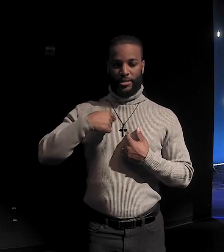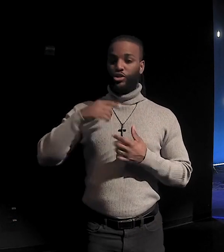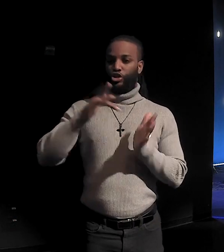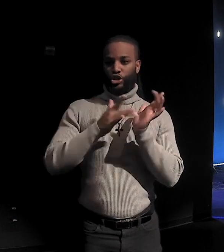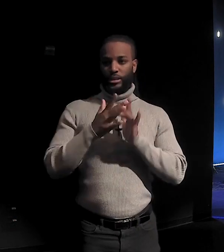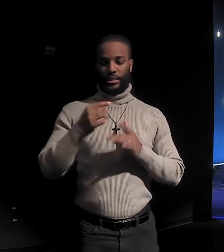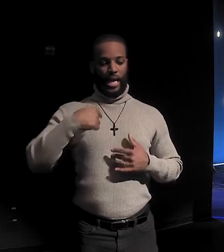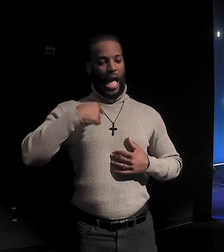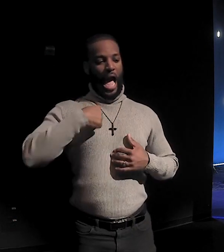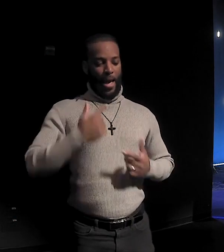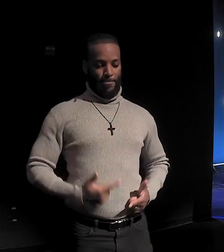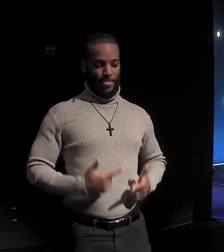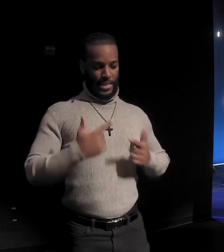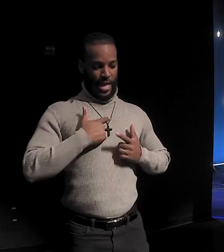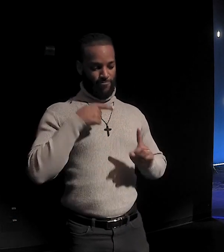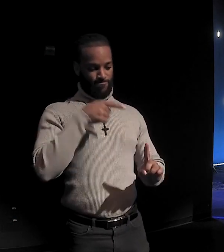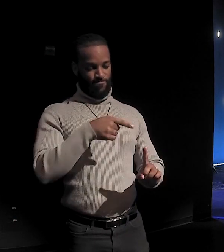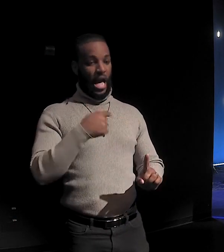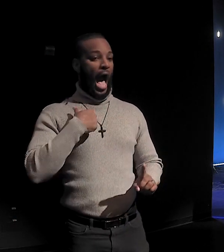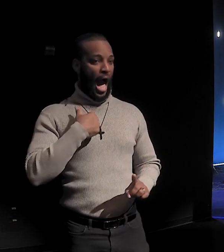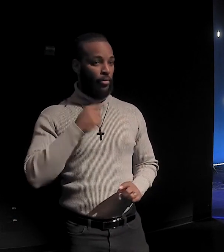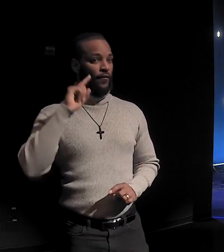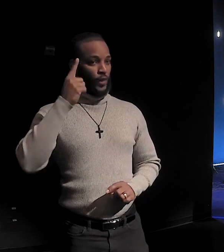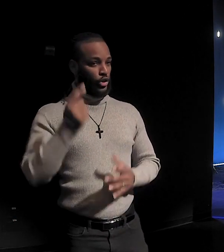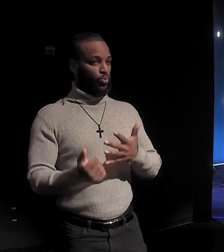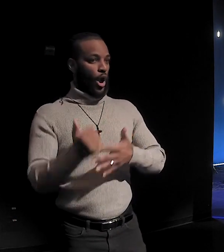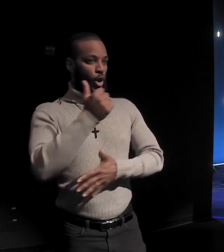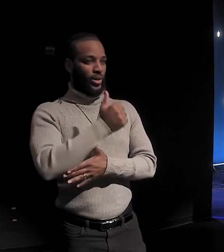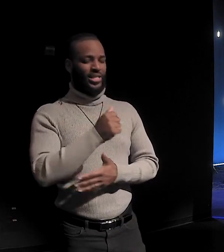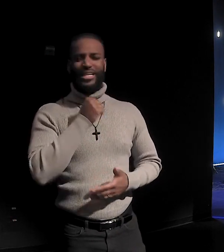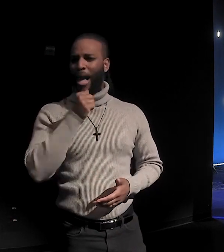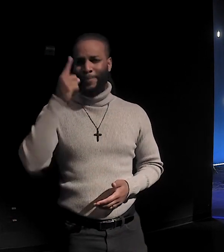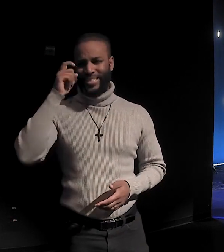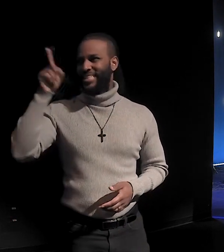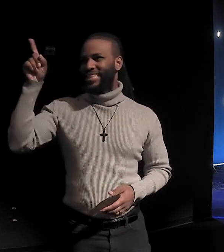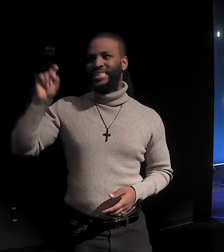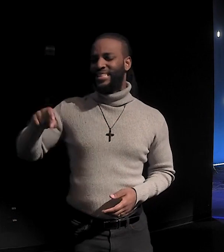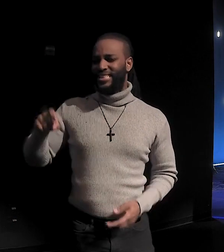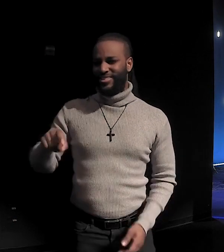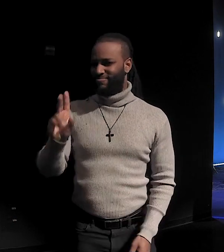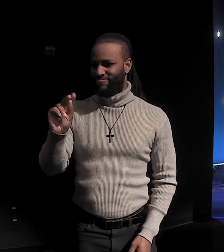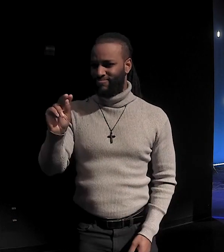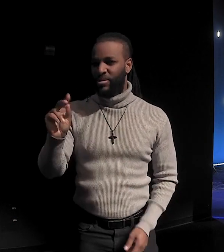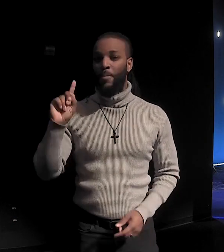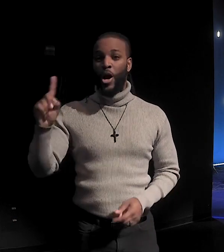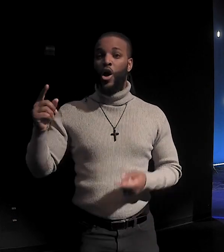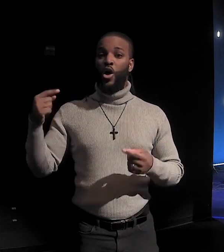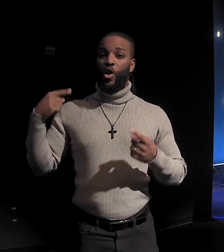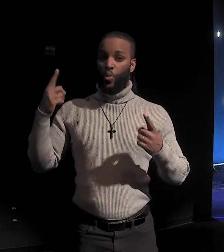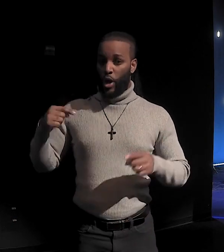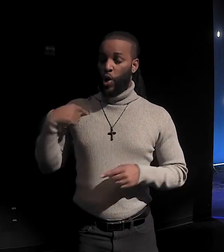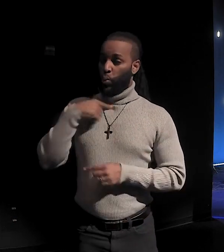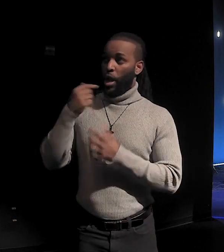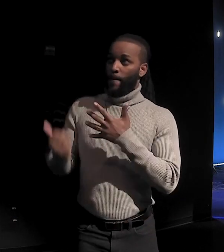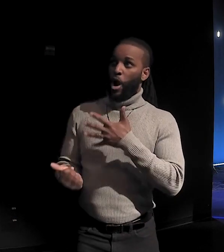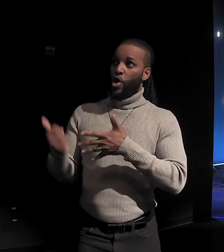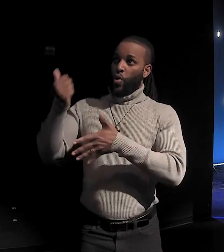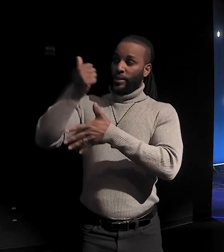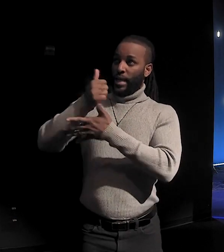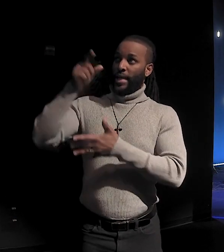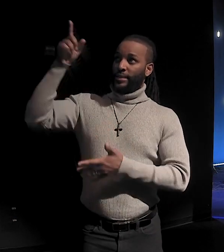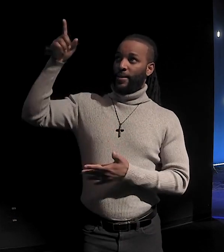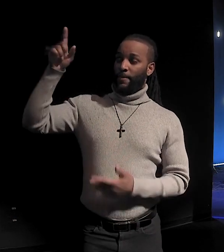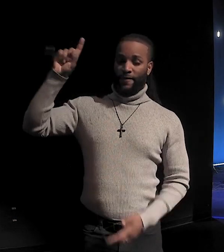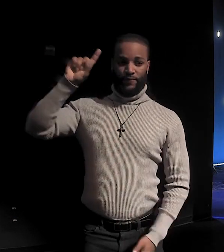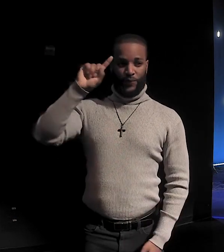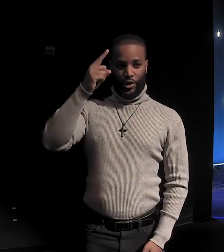life. I'm to be your first priority, not because he needs to be our first priority, but when we prioritize him